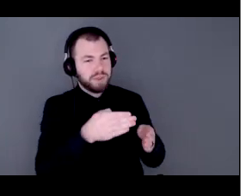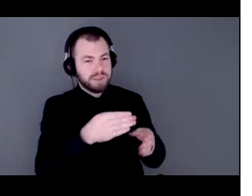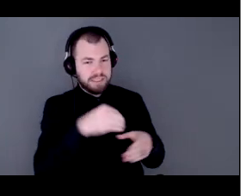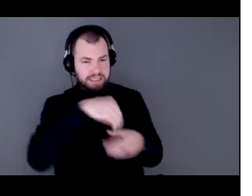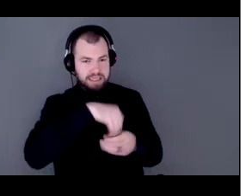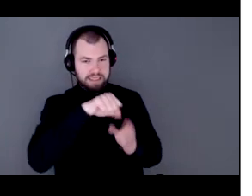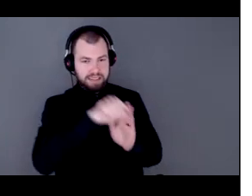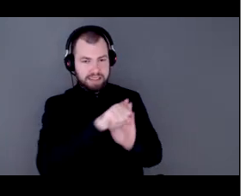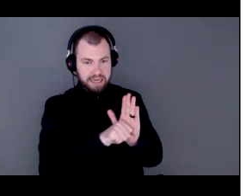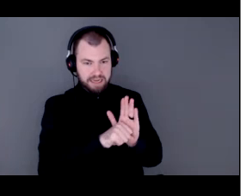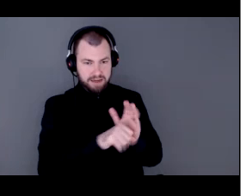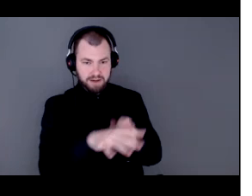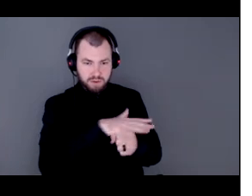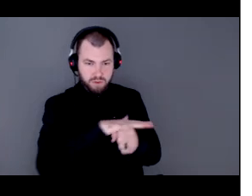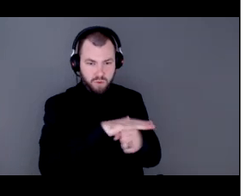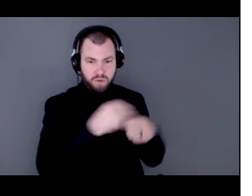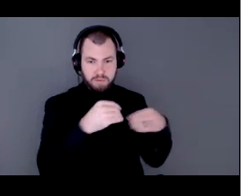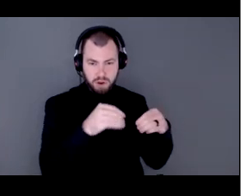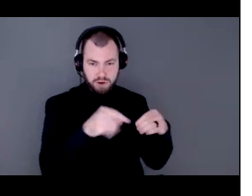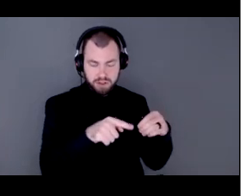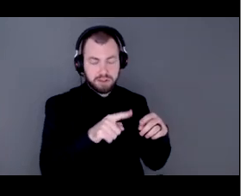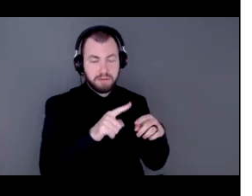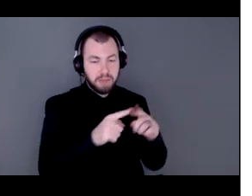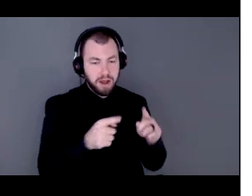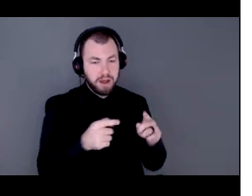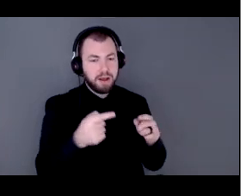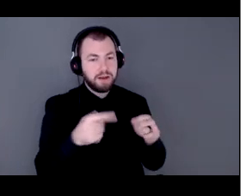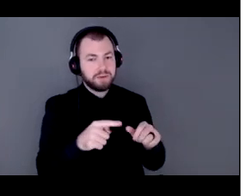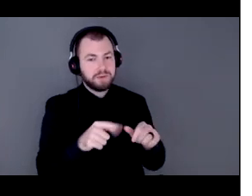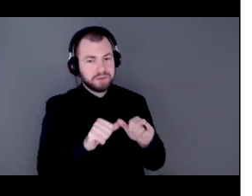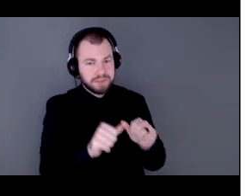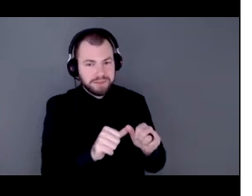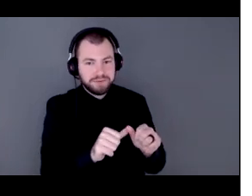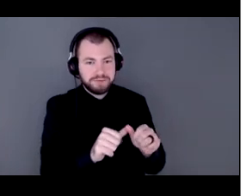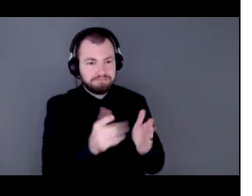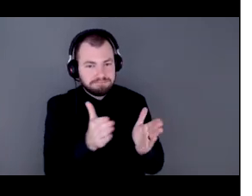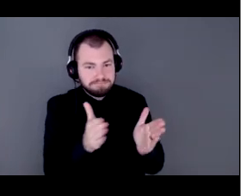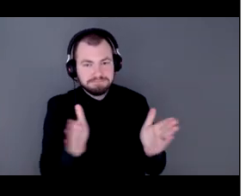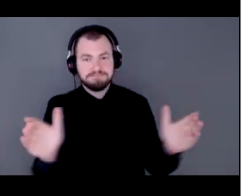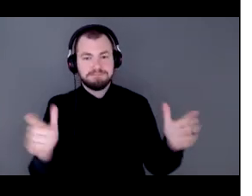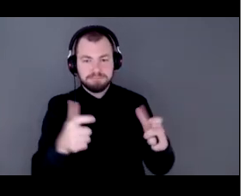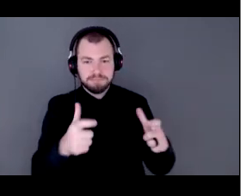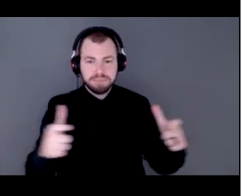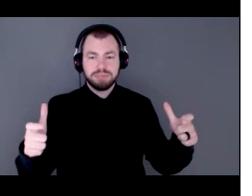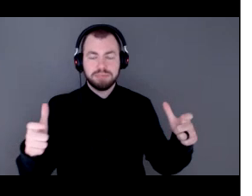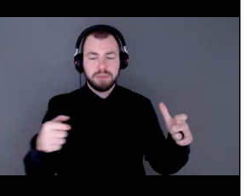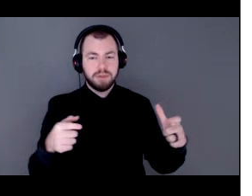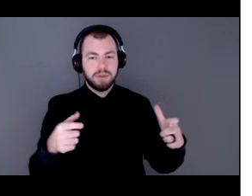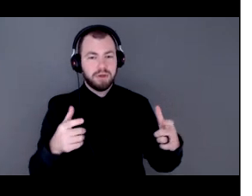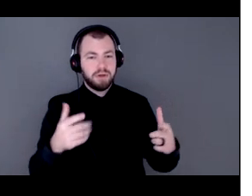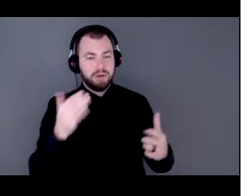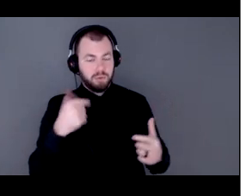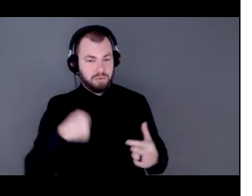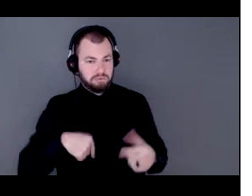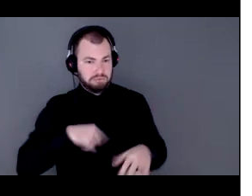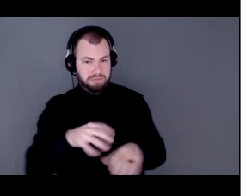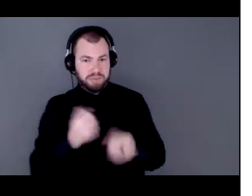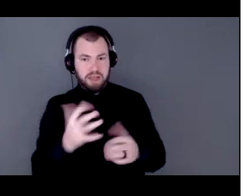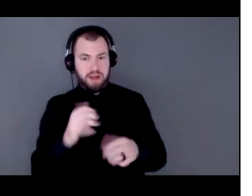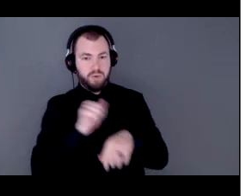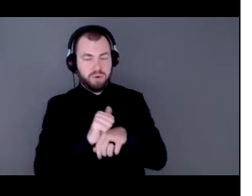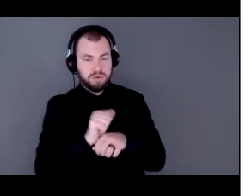local markets, but as you continue to think more broadly, you know, we've done a lot of work, me and Sea Grant,